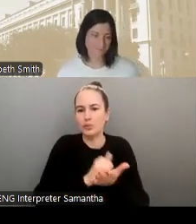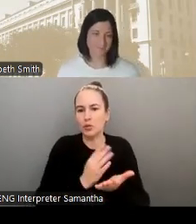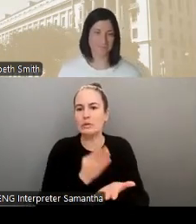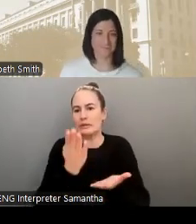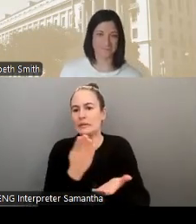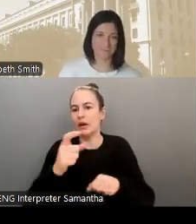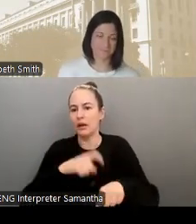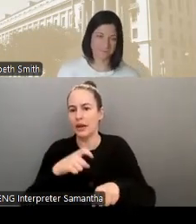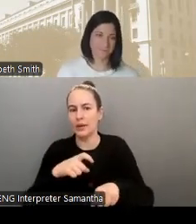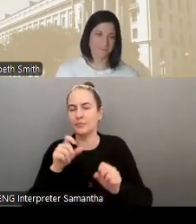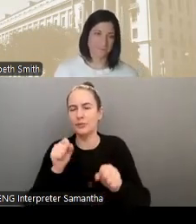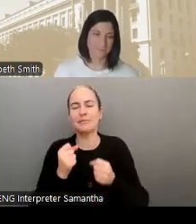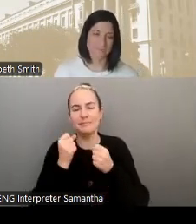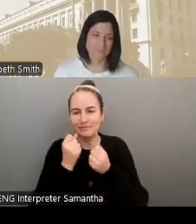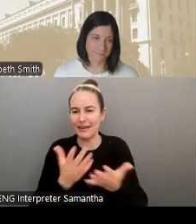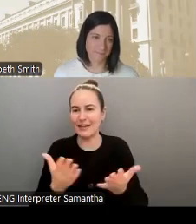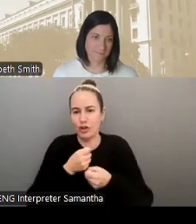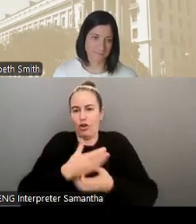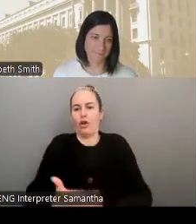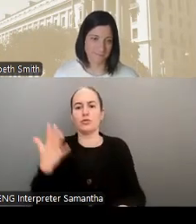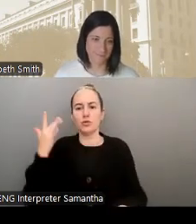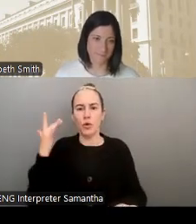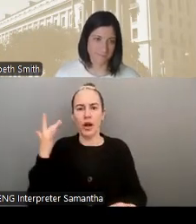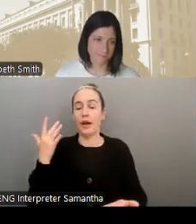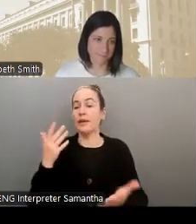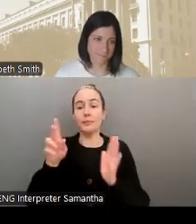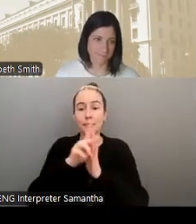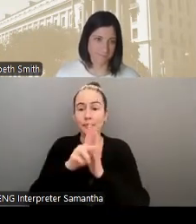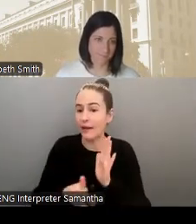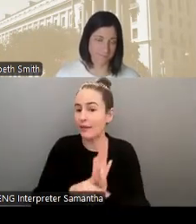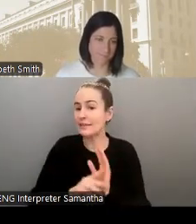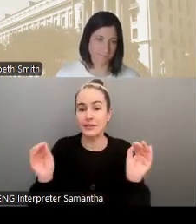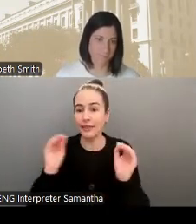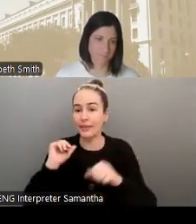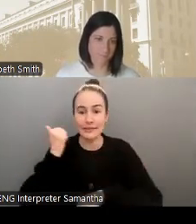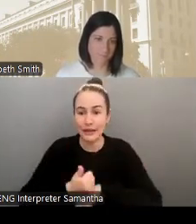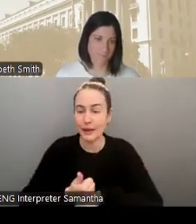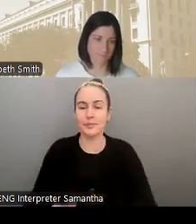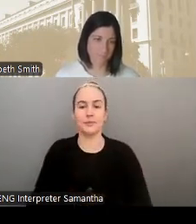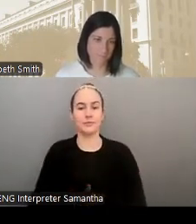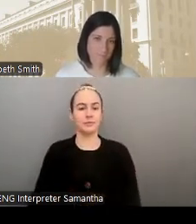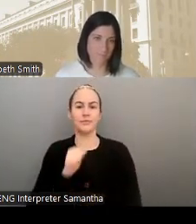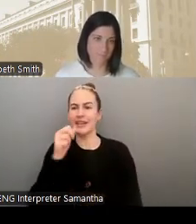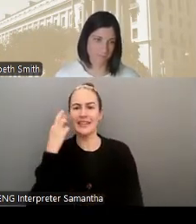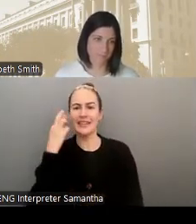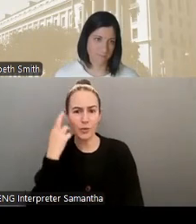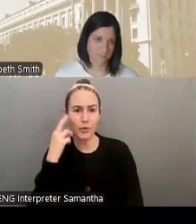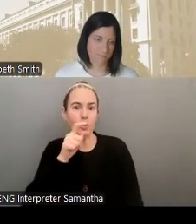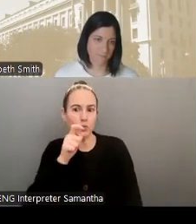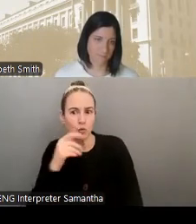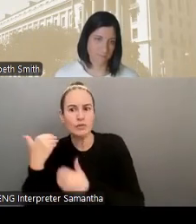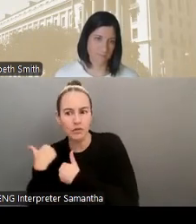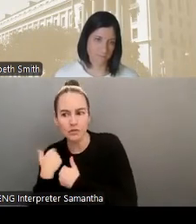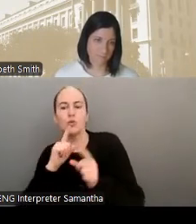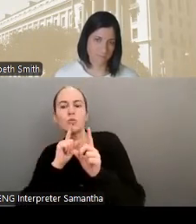causes to why something would happen. There's no policies and procedures in place. We didn't realize who was responsible for reporting, or